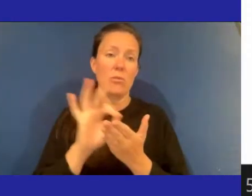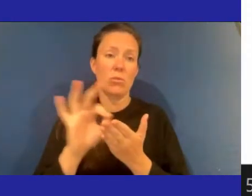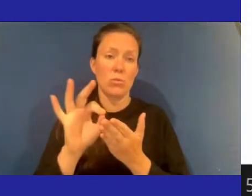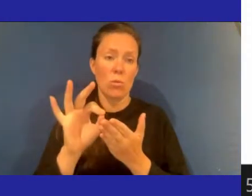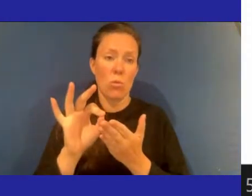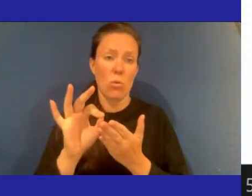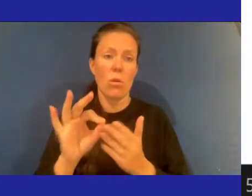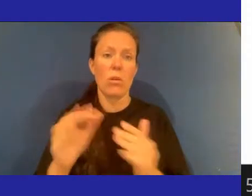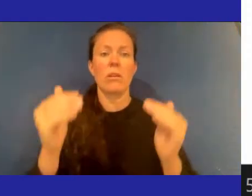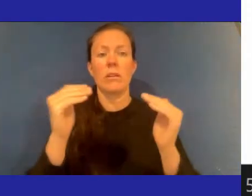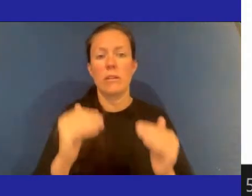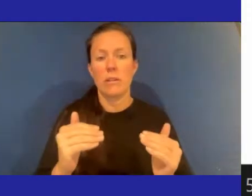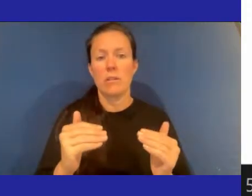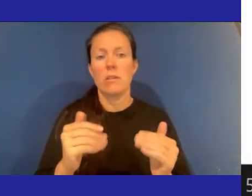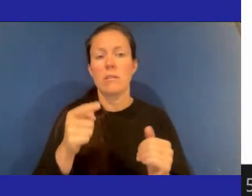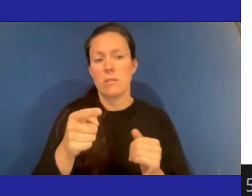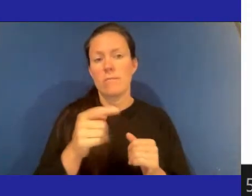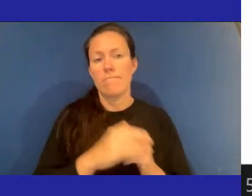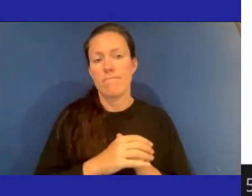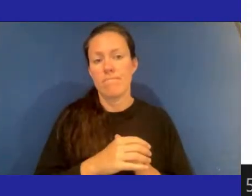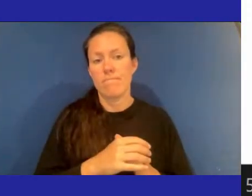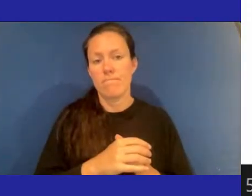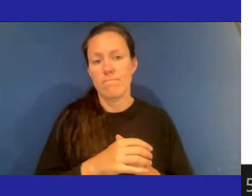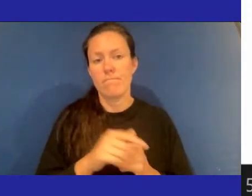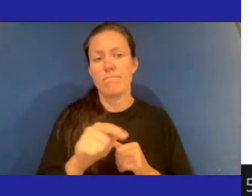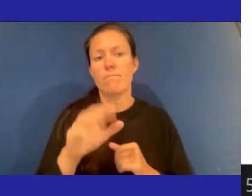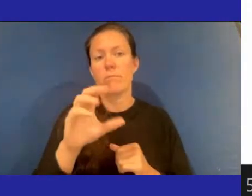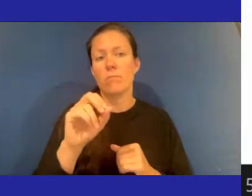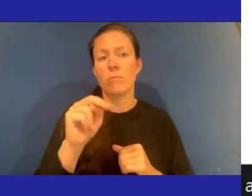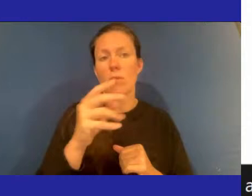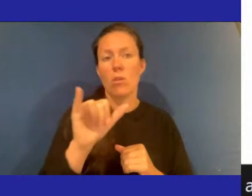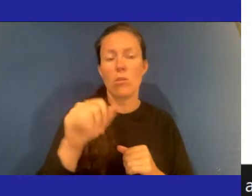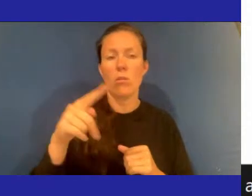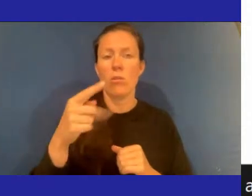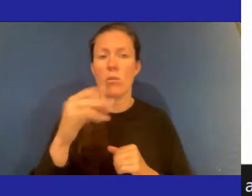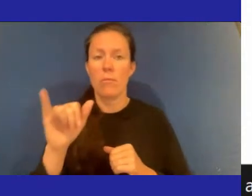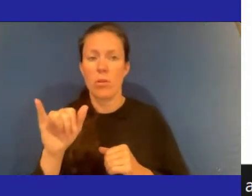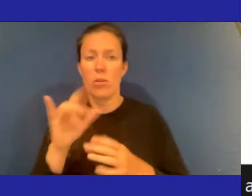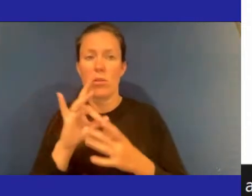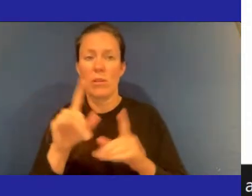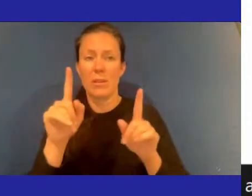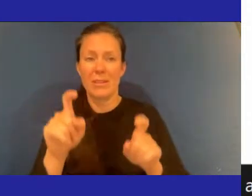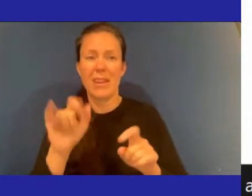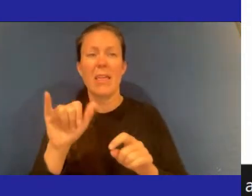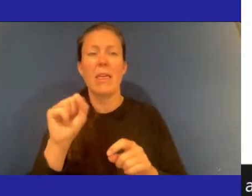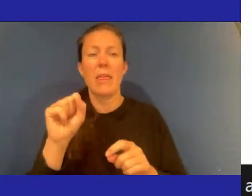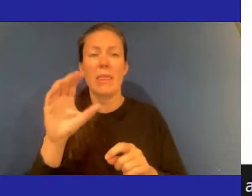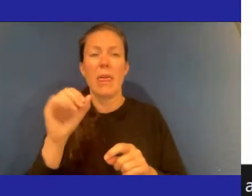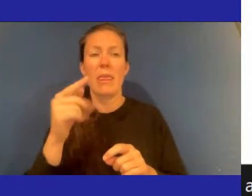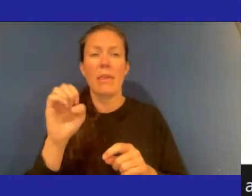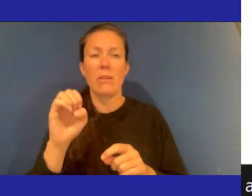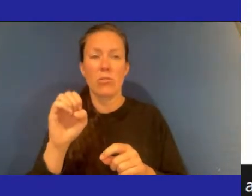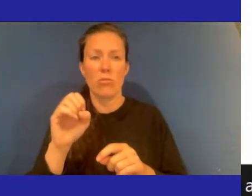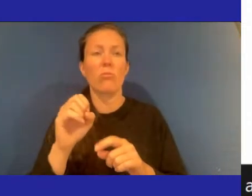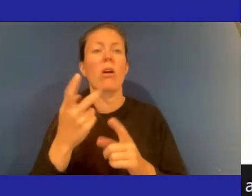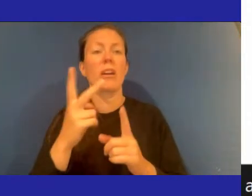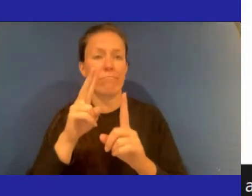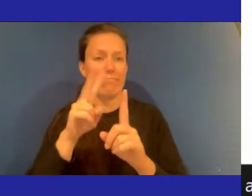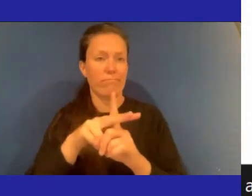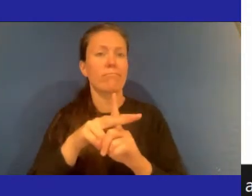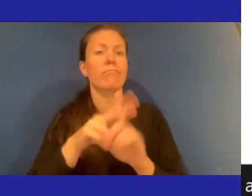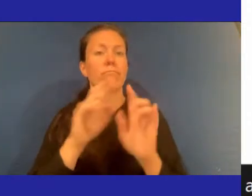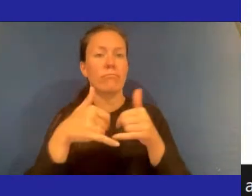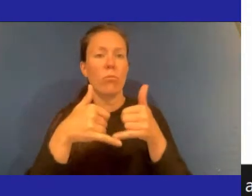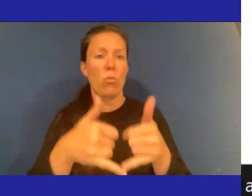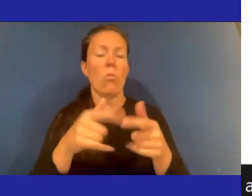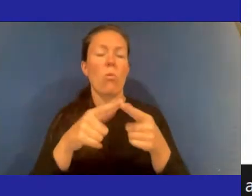to BioReference. And the oncology pathology related testing scope was awarded to BioReference, Laboratory Holdings